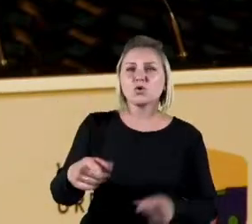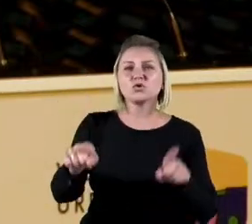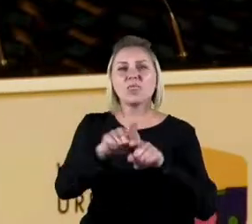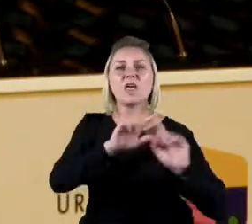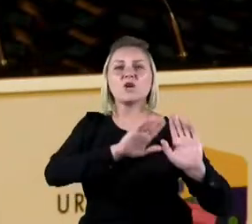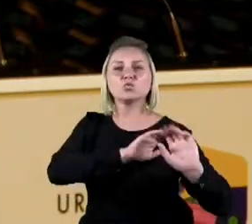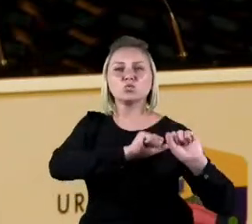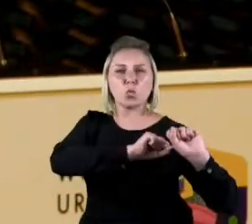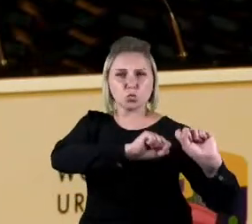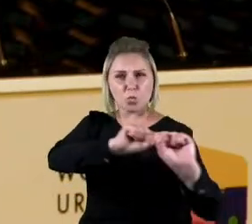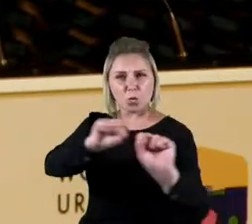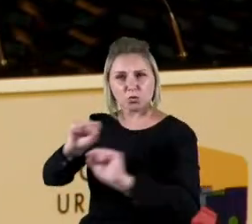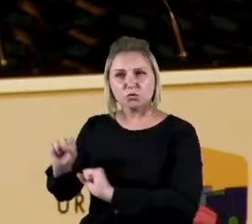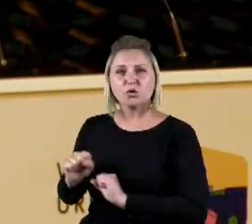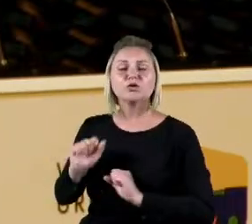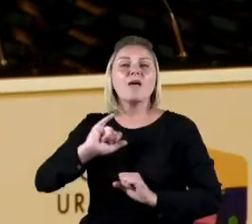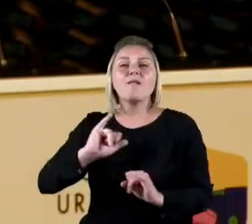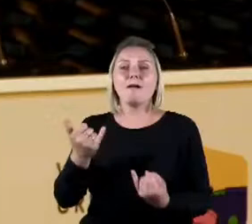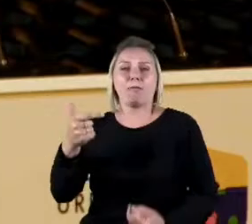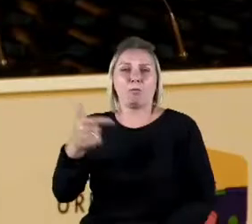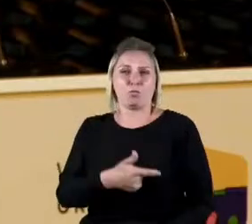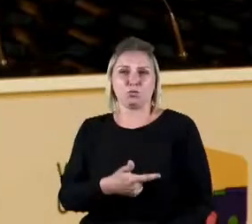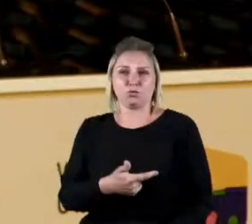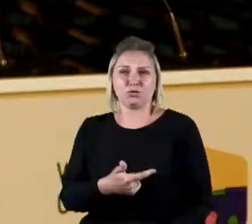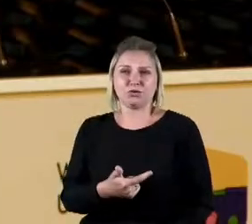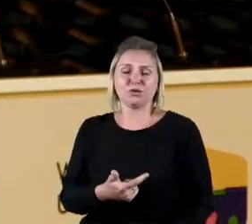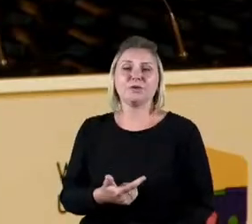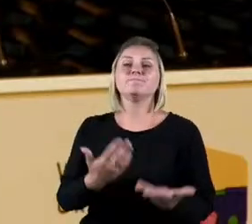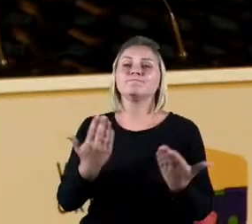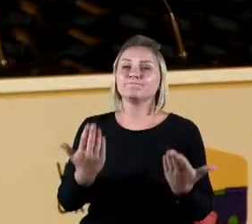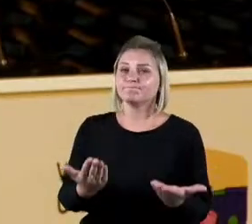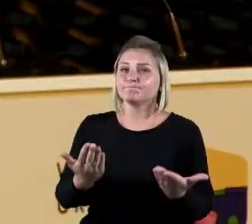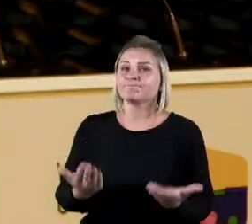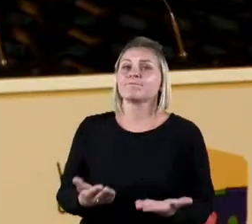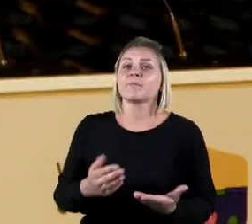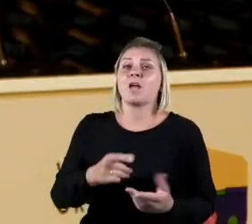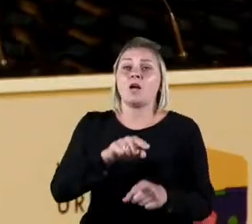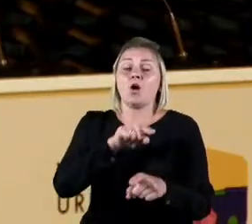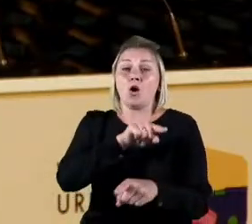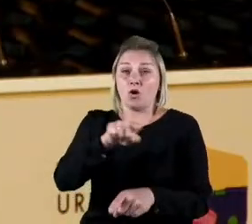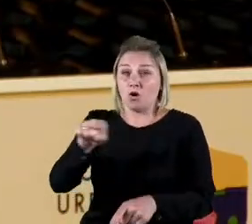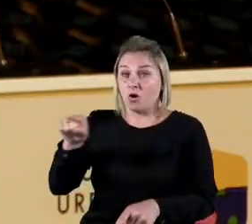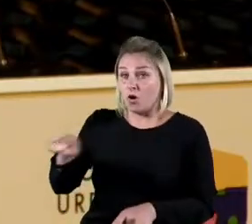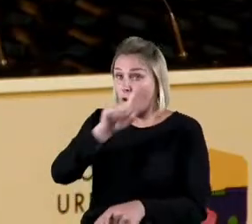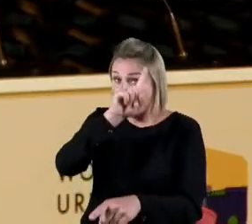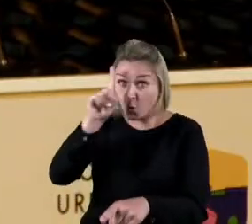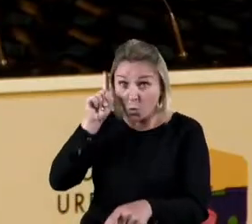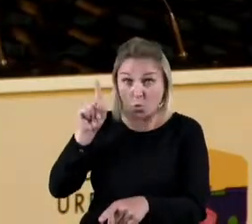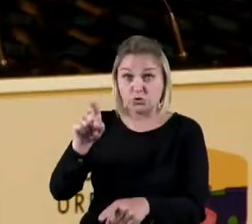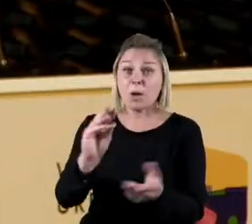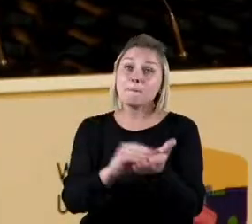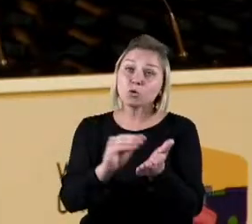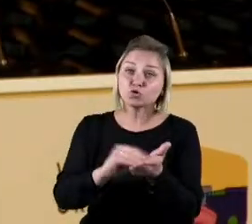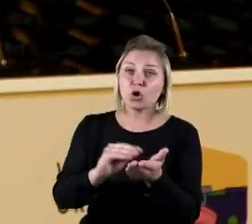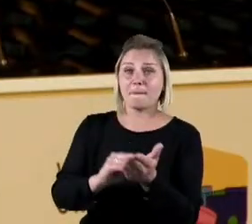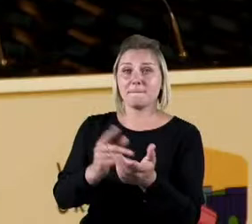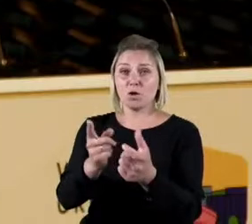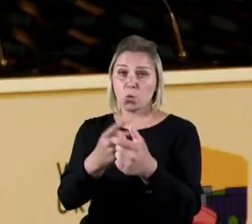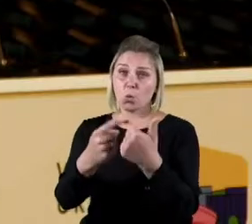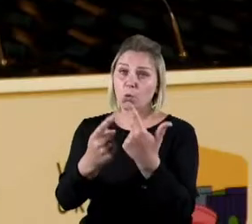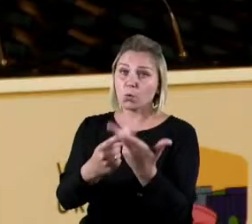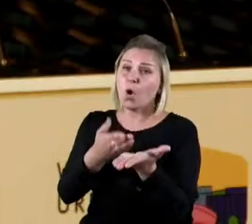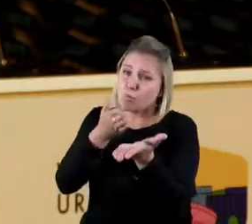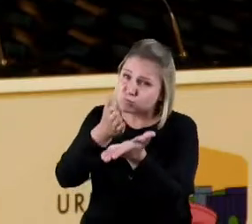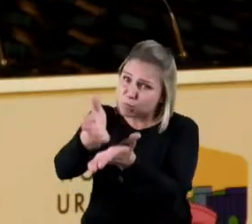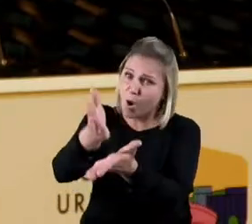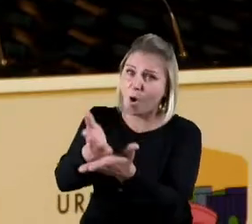and the demands of the people and not the other way around. That is, their ability to meet the health, livelihoods,